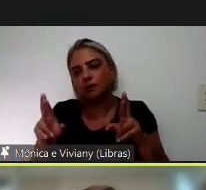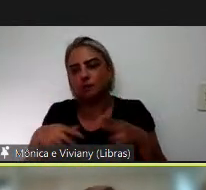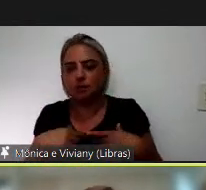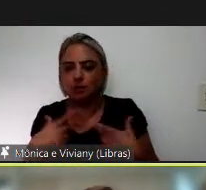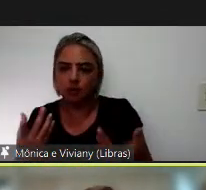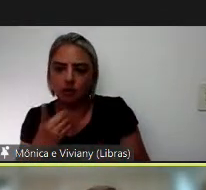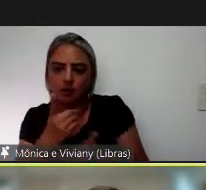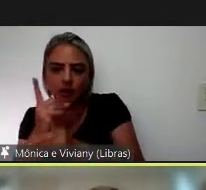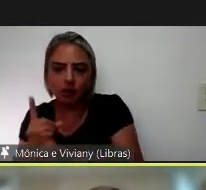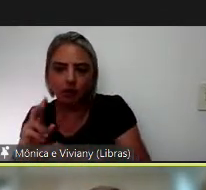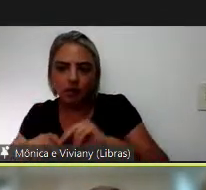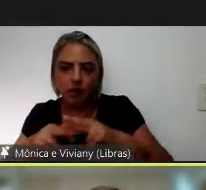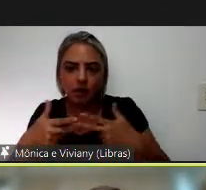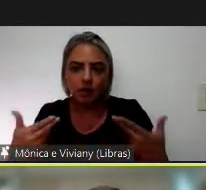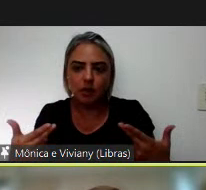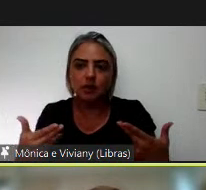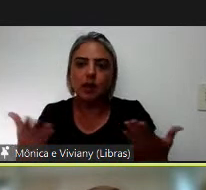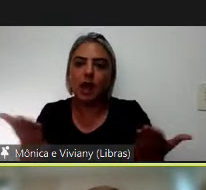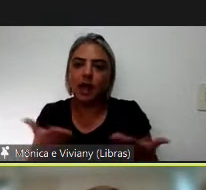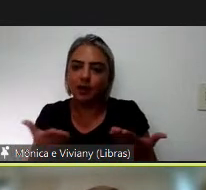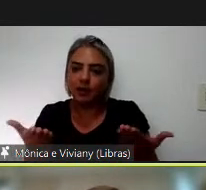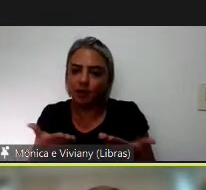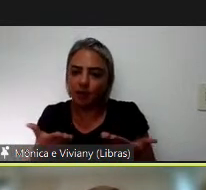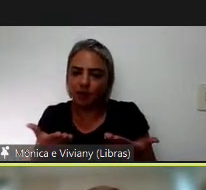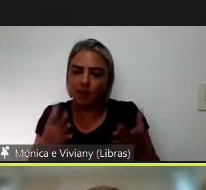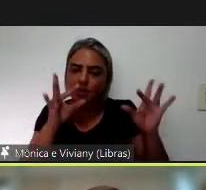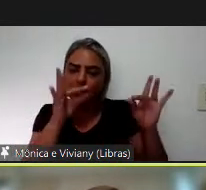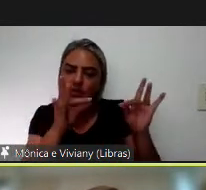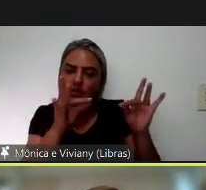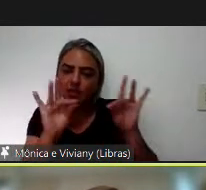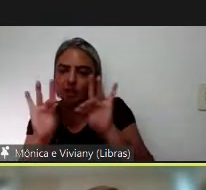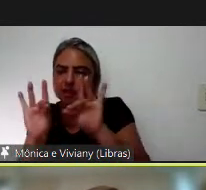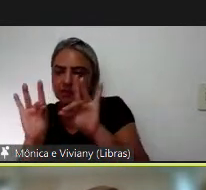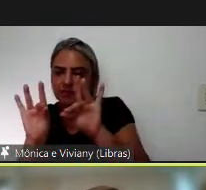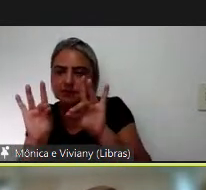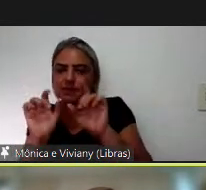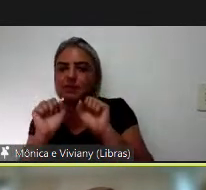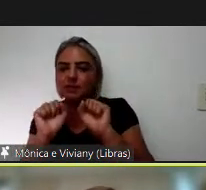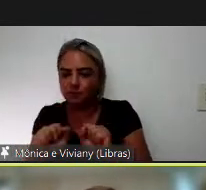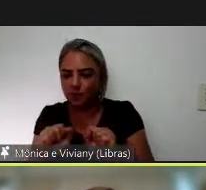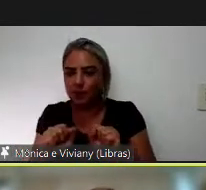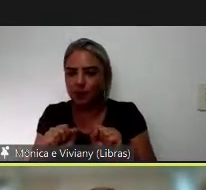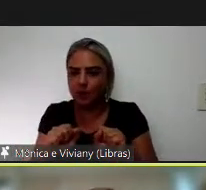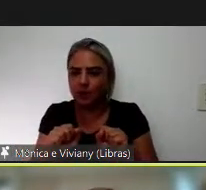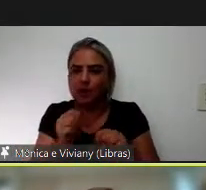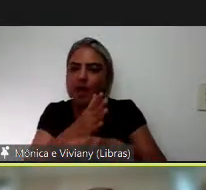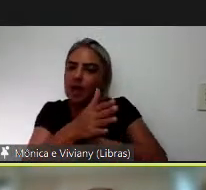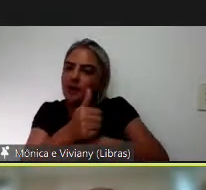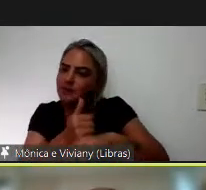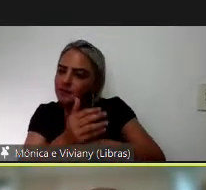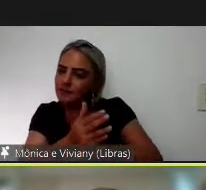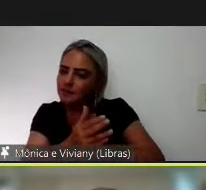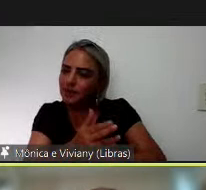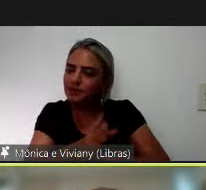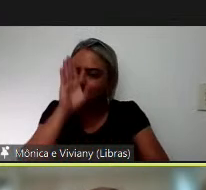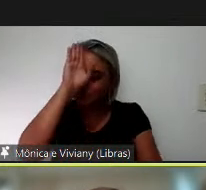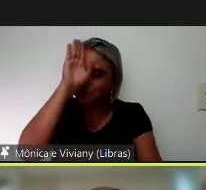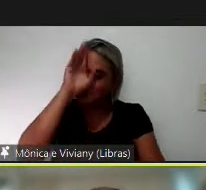complaints. That's very hard to find our material. So now we have this link